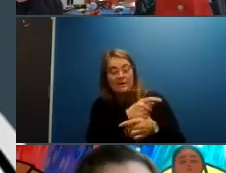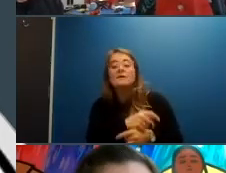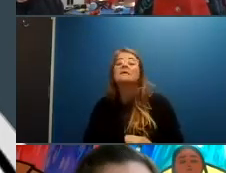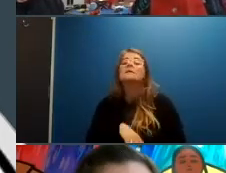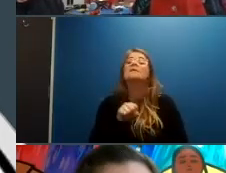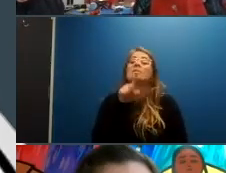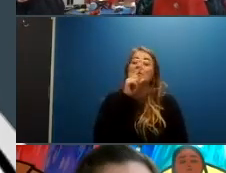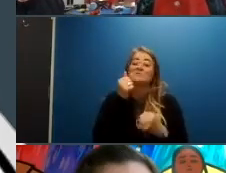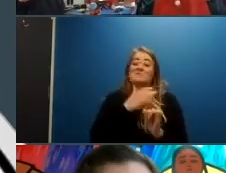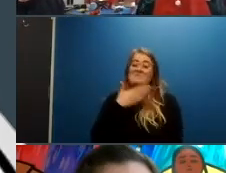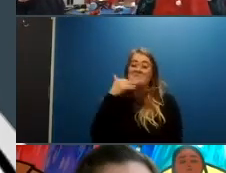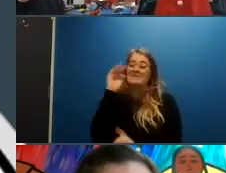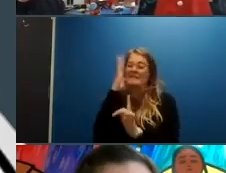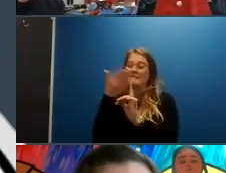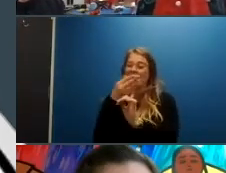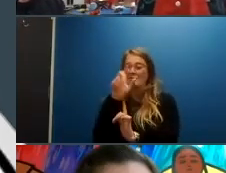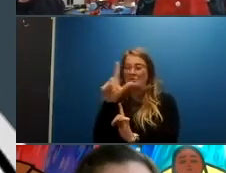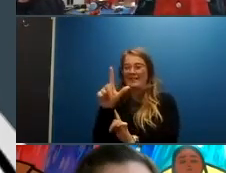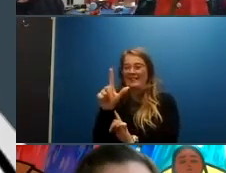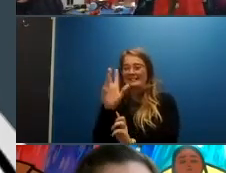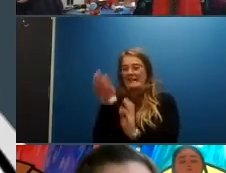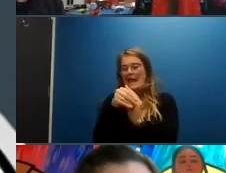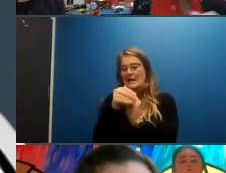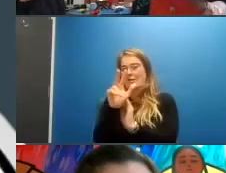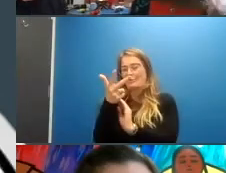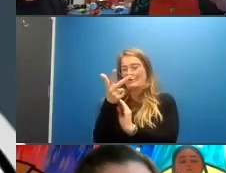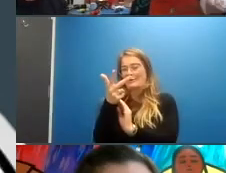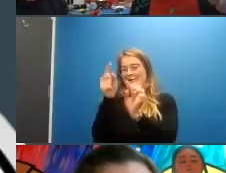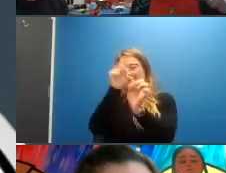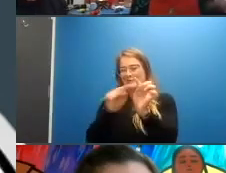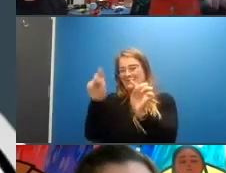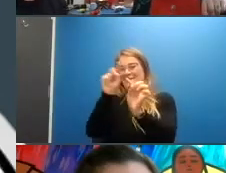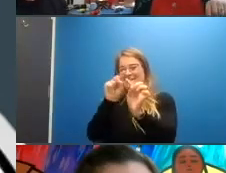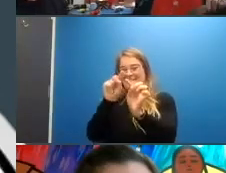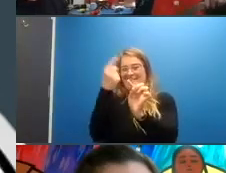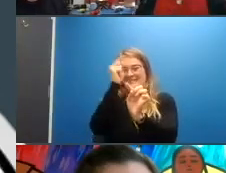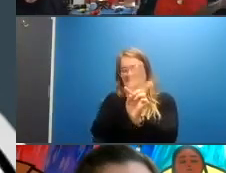my best to convince Will to put another circle on there,